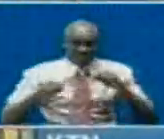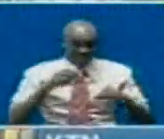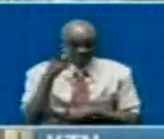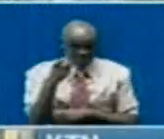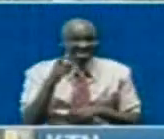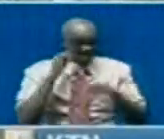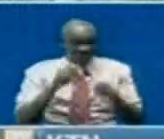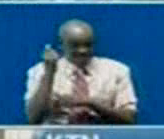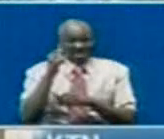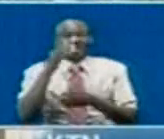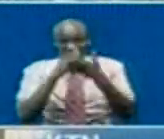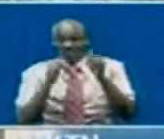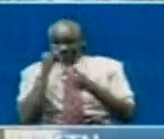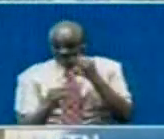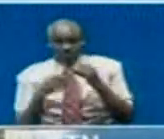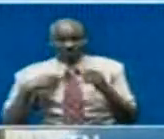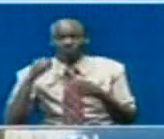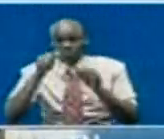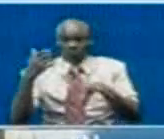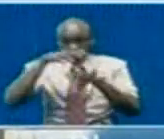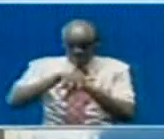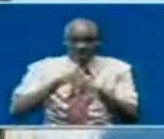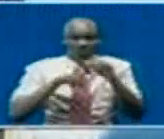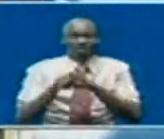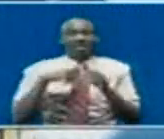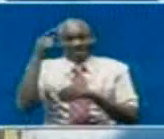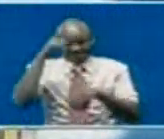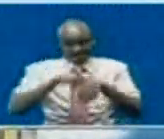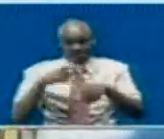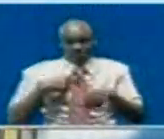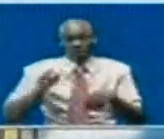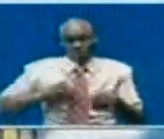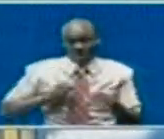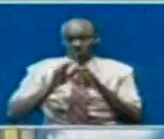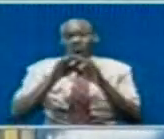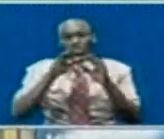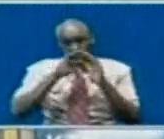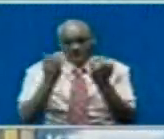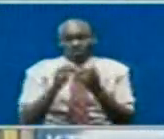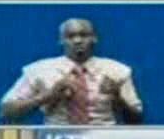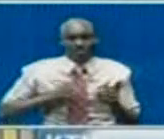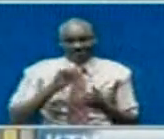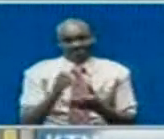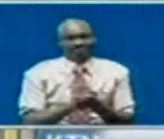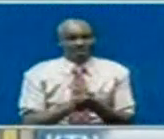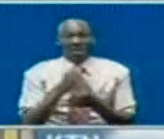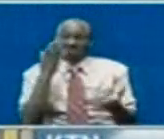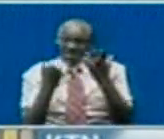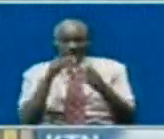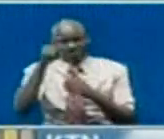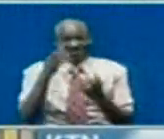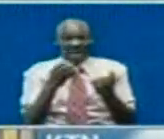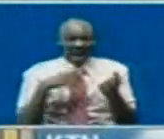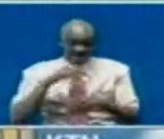the semi-final stage, they will then automatically qualify for the next season's World Women's 7 Series. They might not have all that they